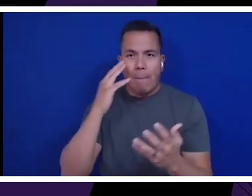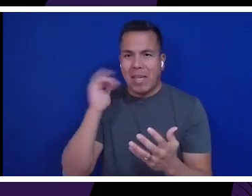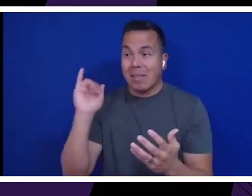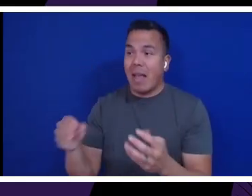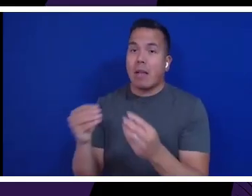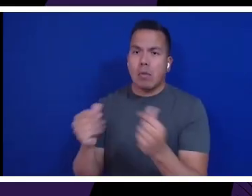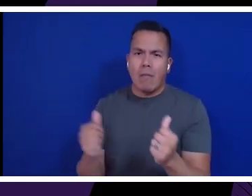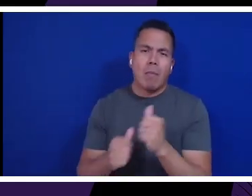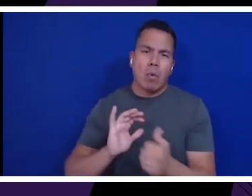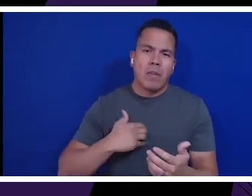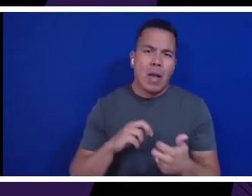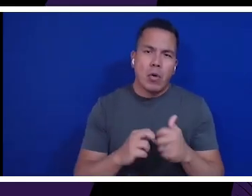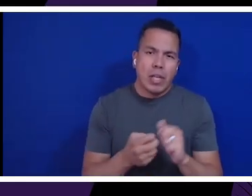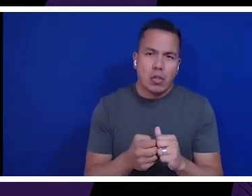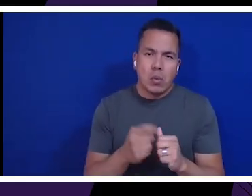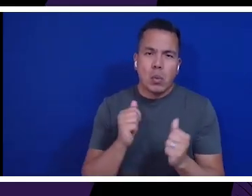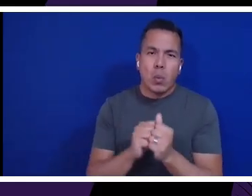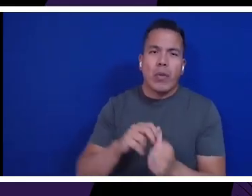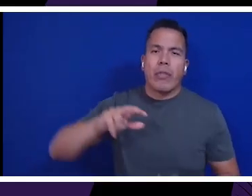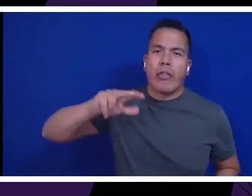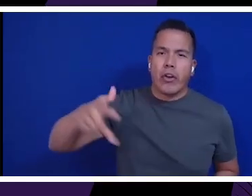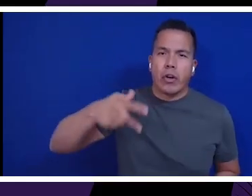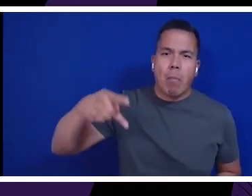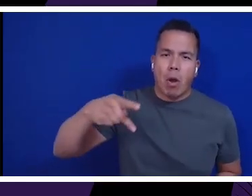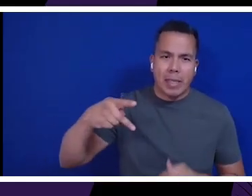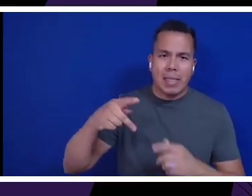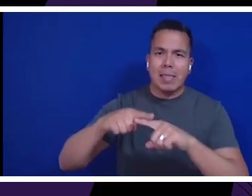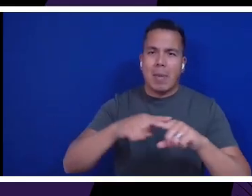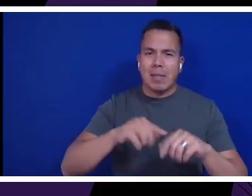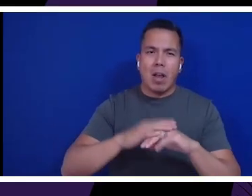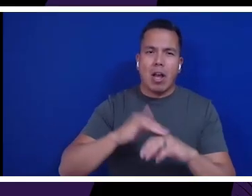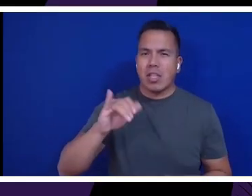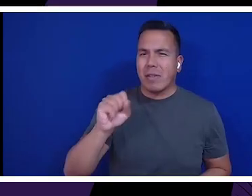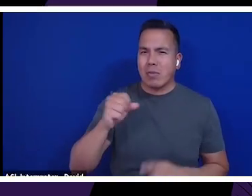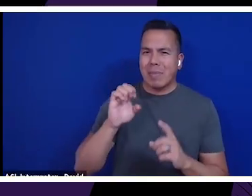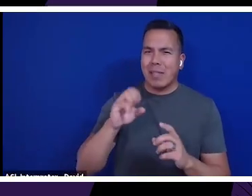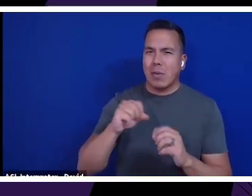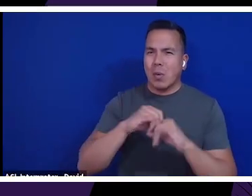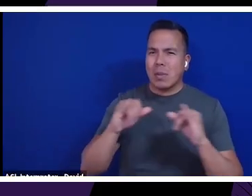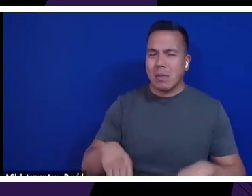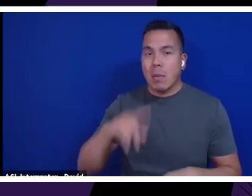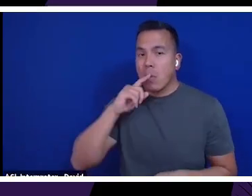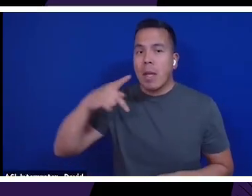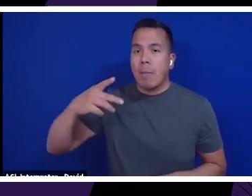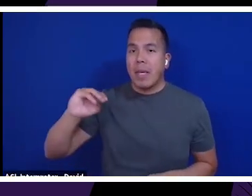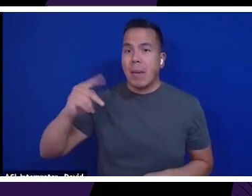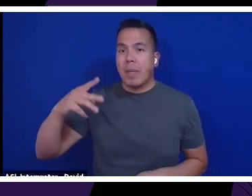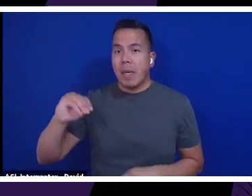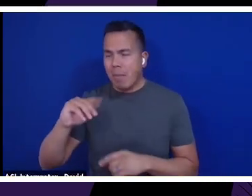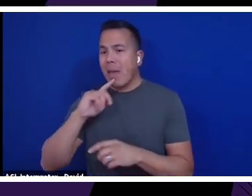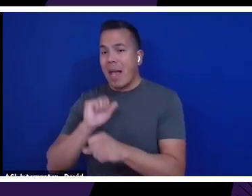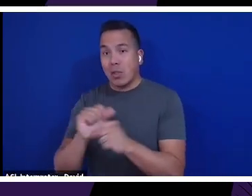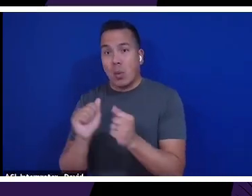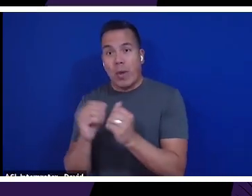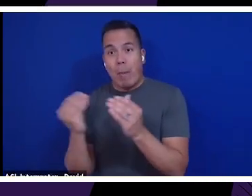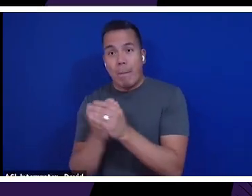of the issues that we had for third-party dependencies around the JavaScript ecosystem. So PMPM doubling as a package manager and